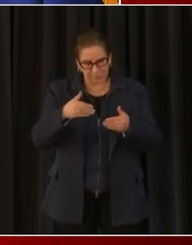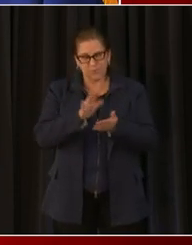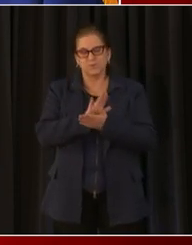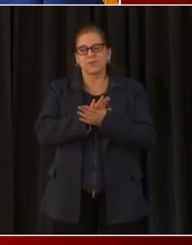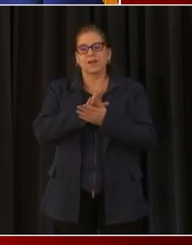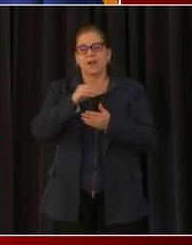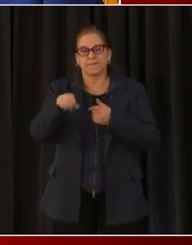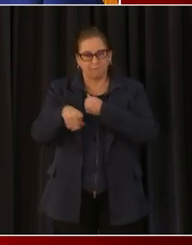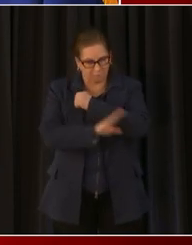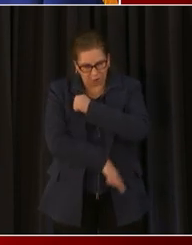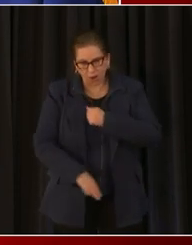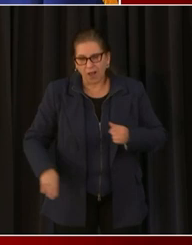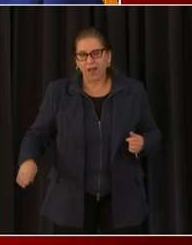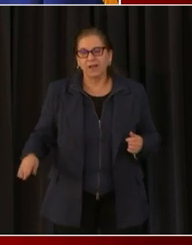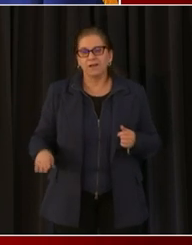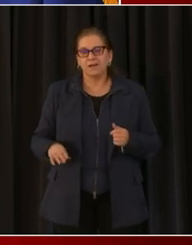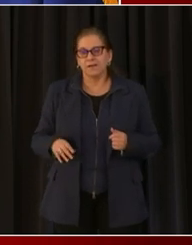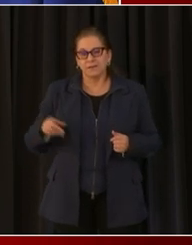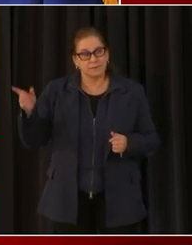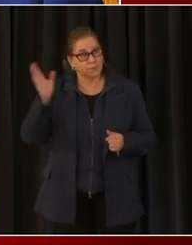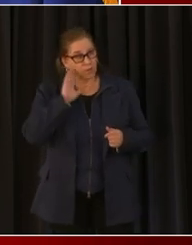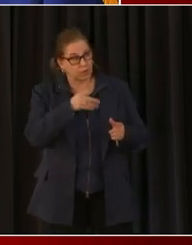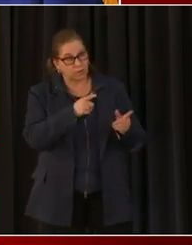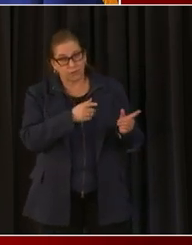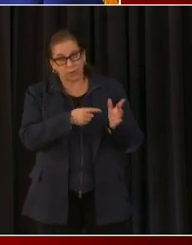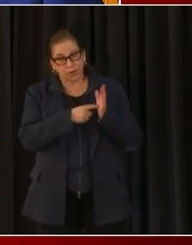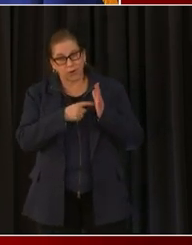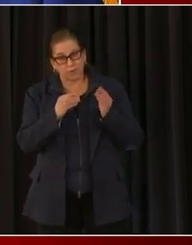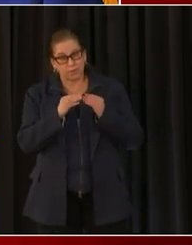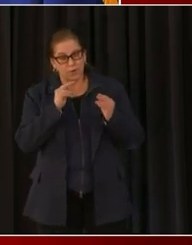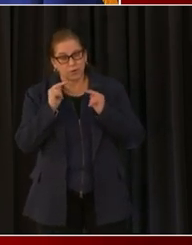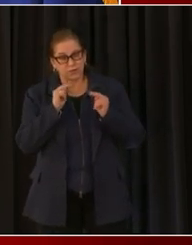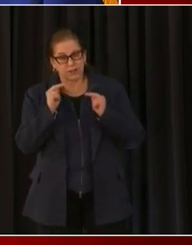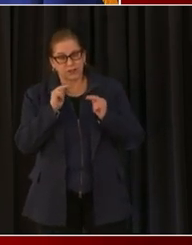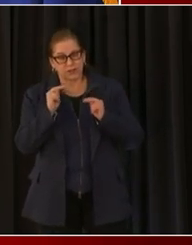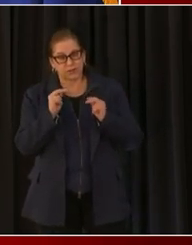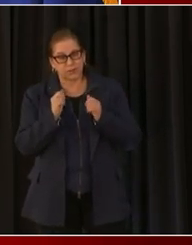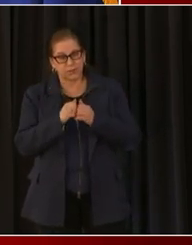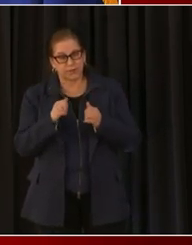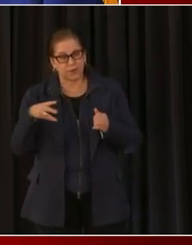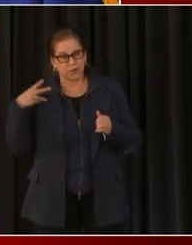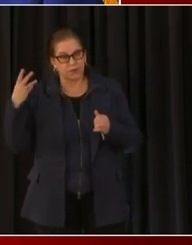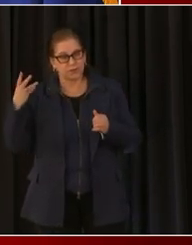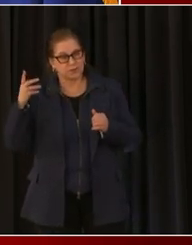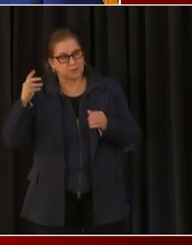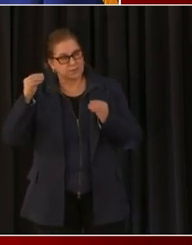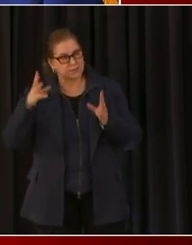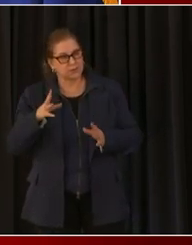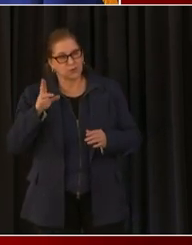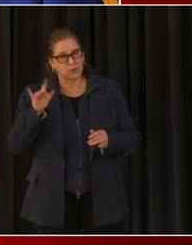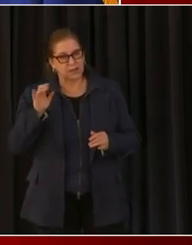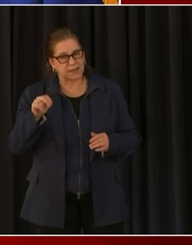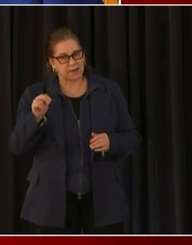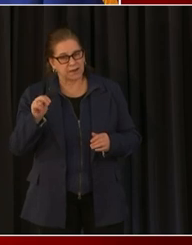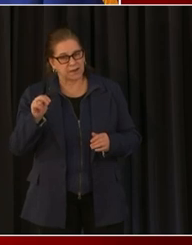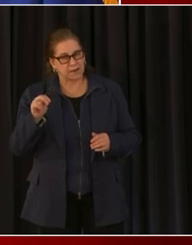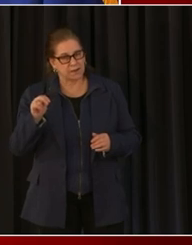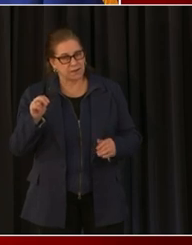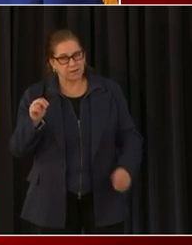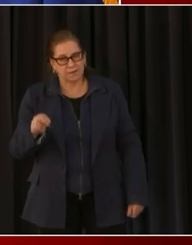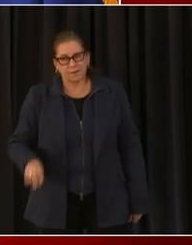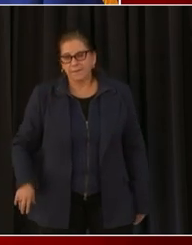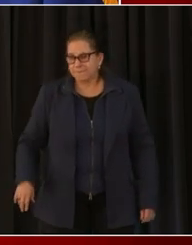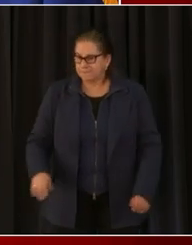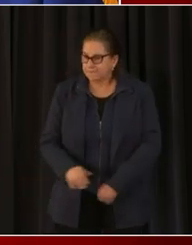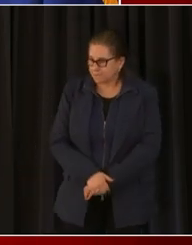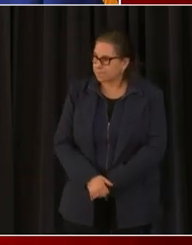Do you think any of these plans will require negotiations with the union? Yeah, so it's interesting. President Davis has